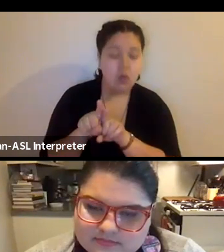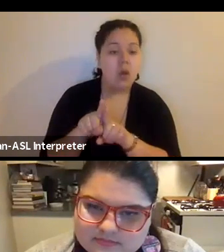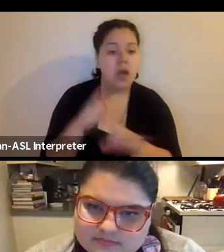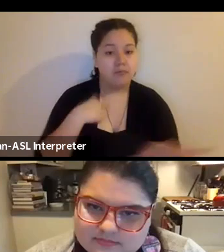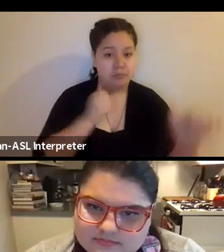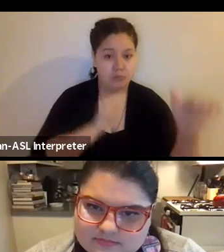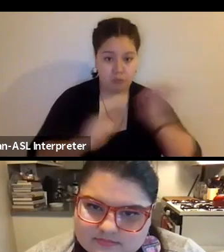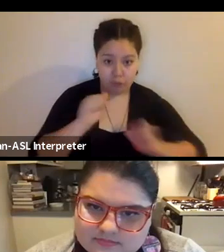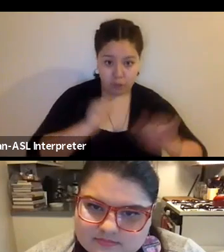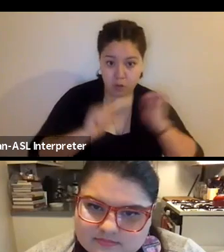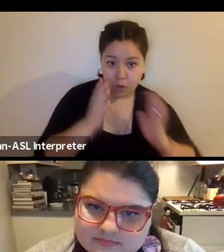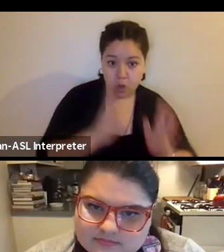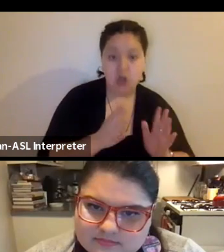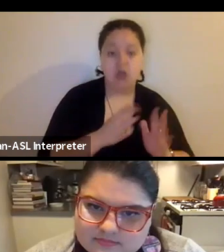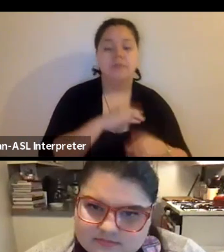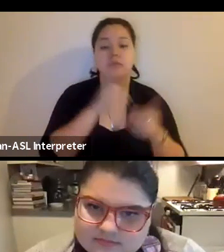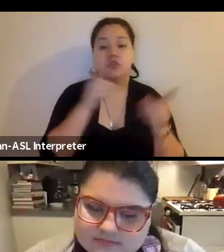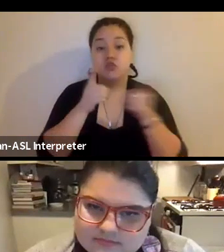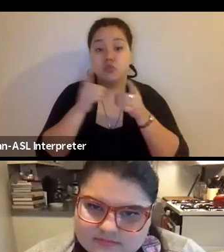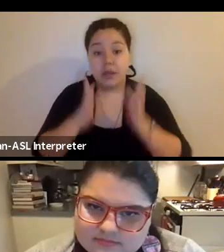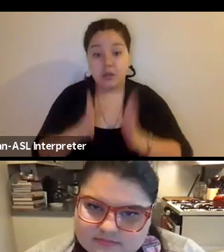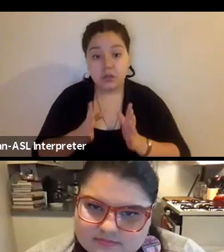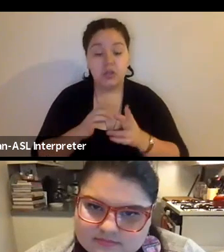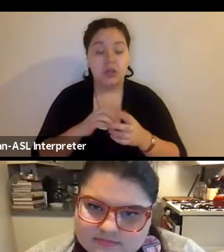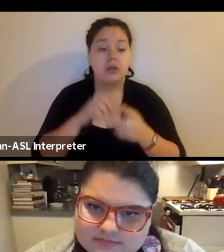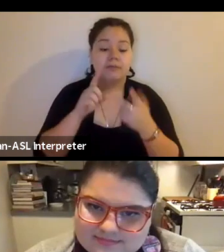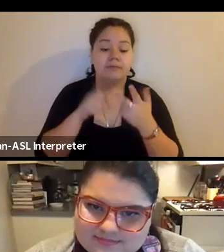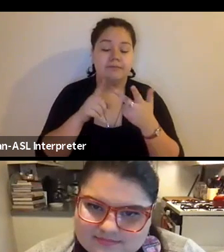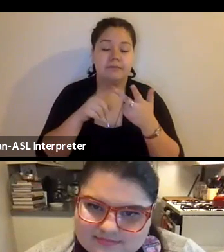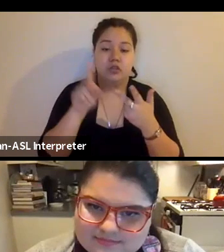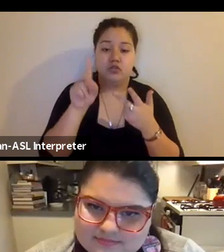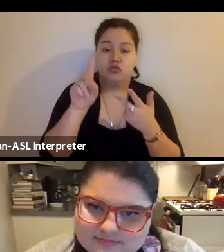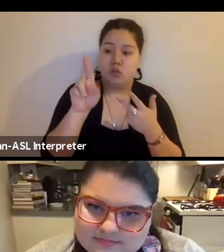a director and a dramaturg